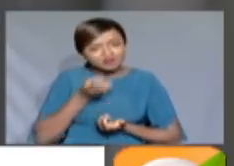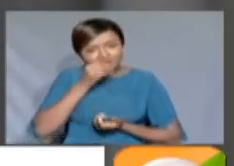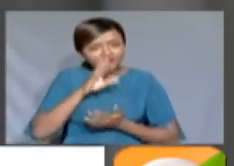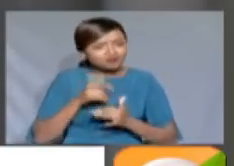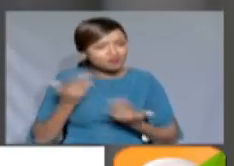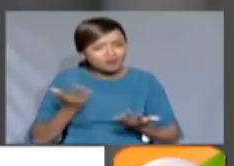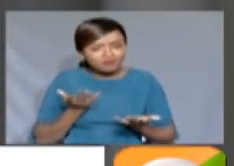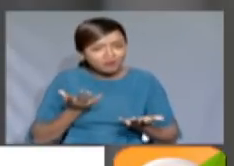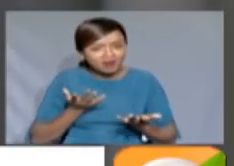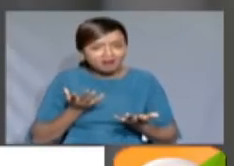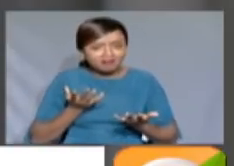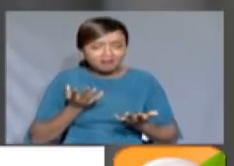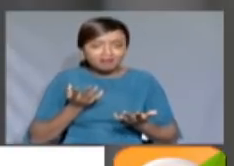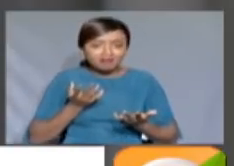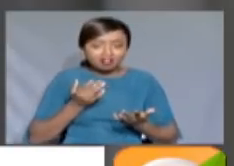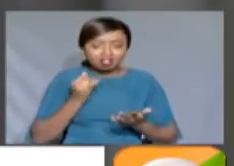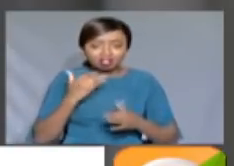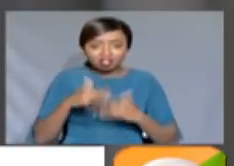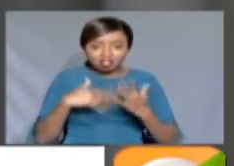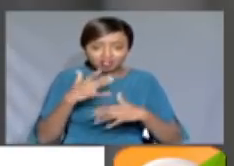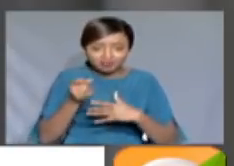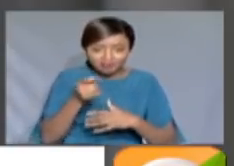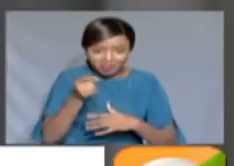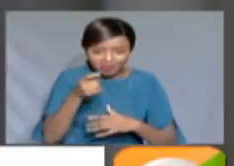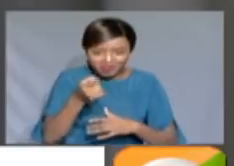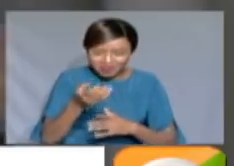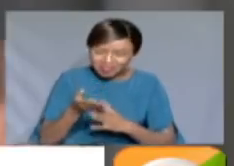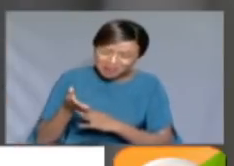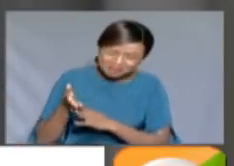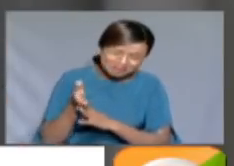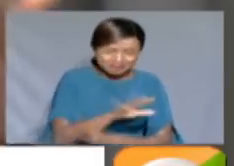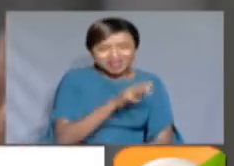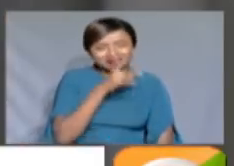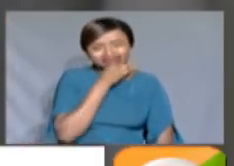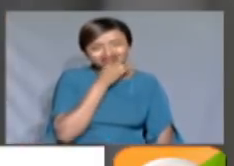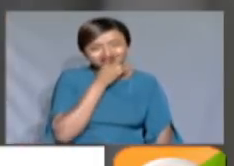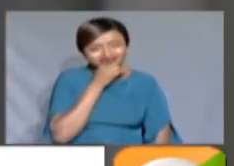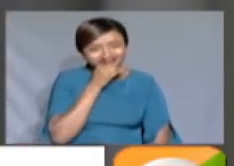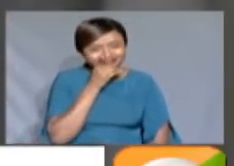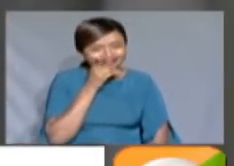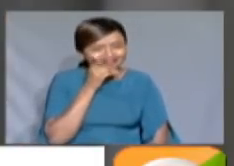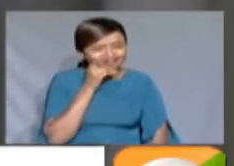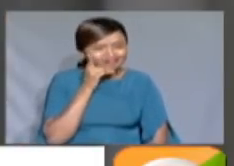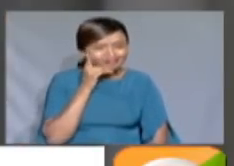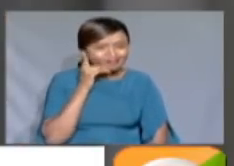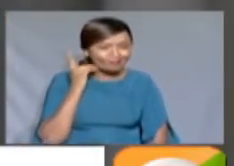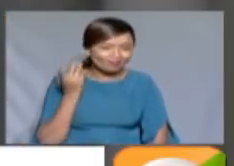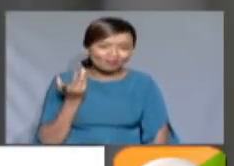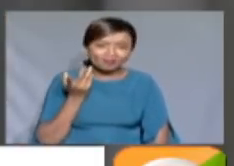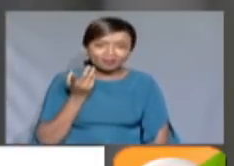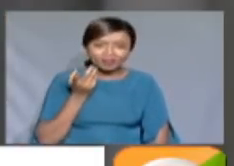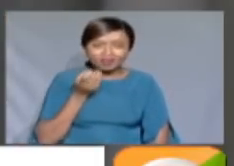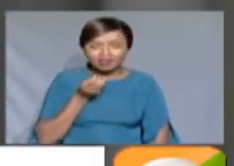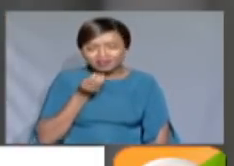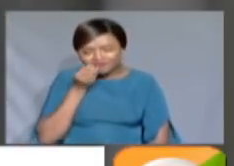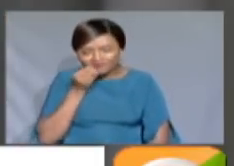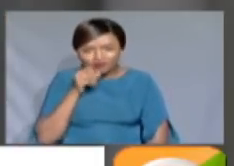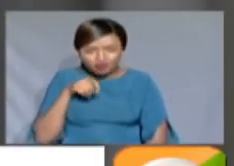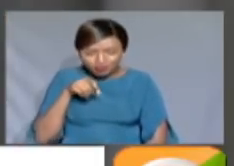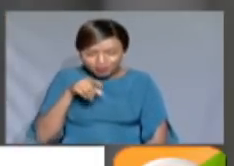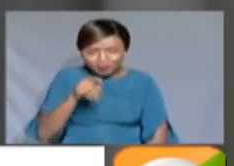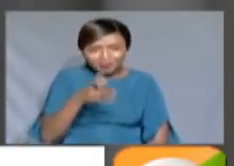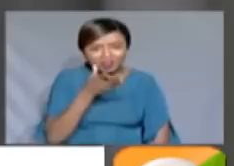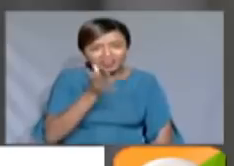off? And after that, after a few months down the road, there will be drought that will have implications. What kind of crops are they growing in those places